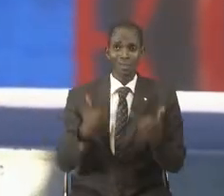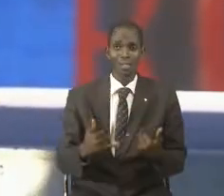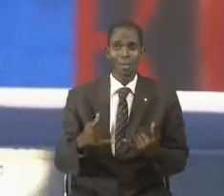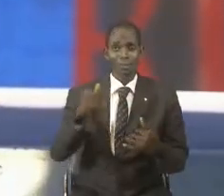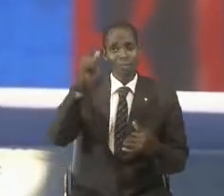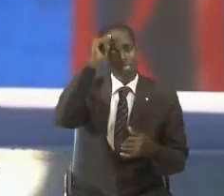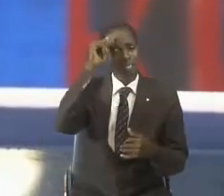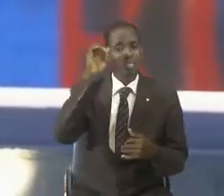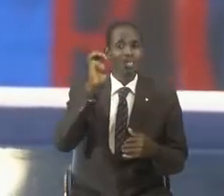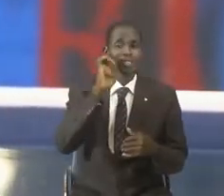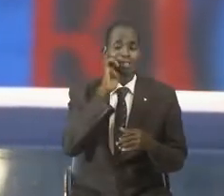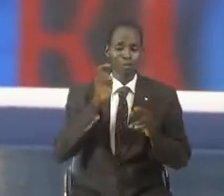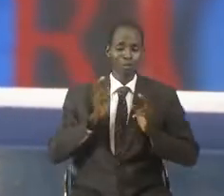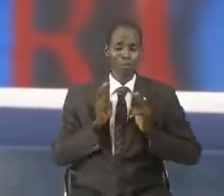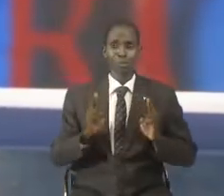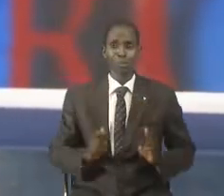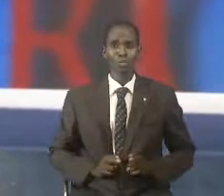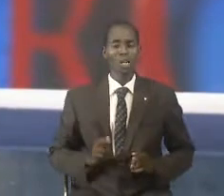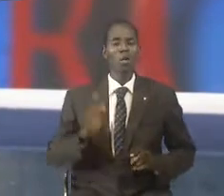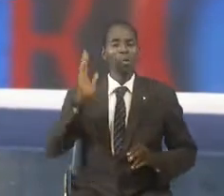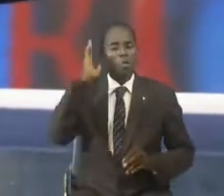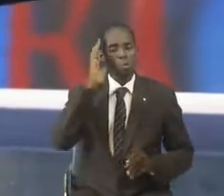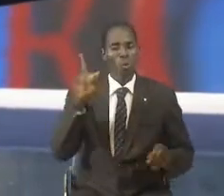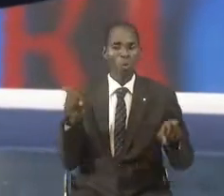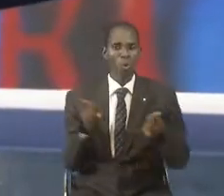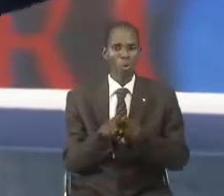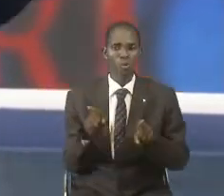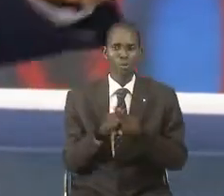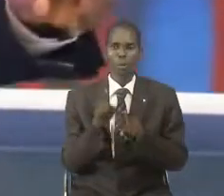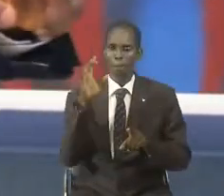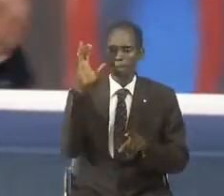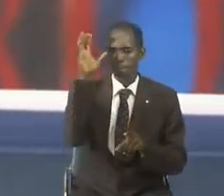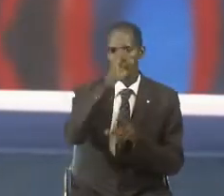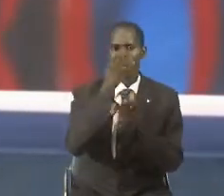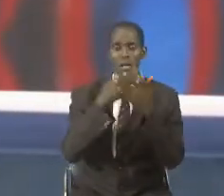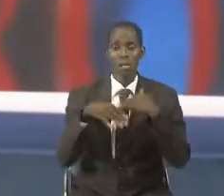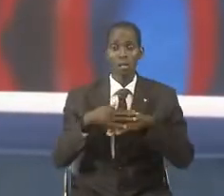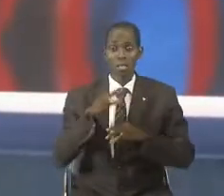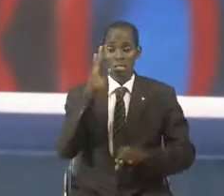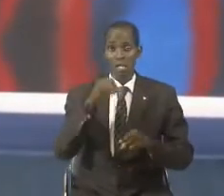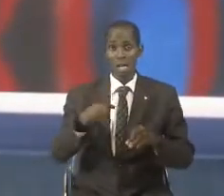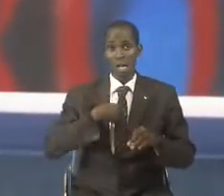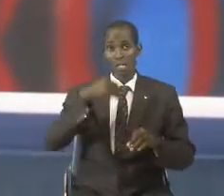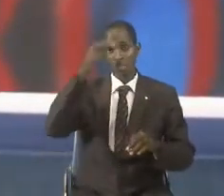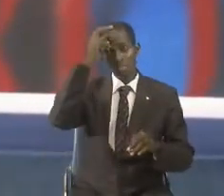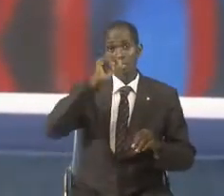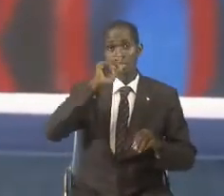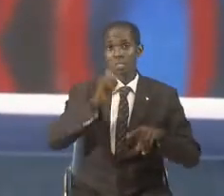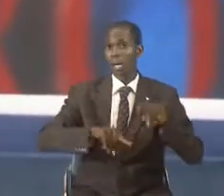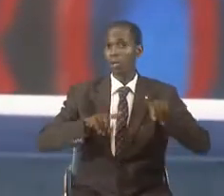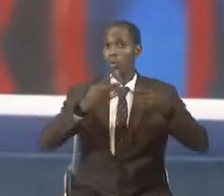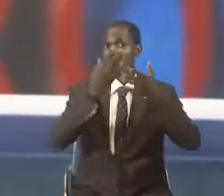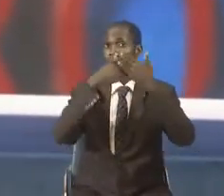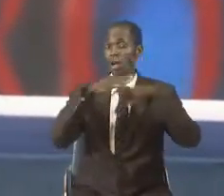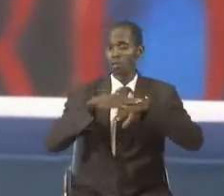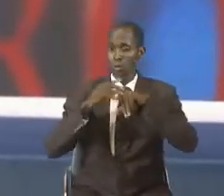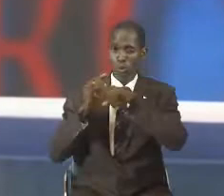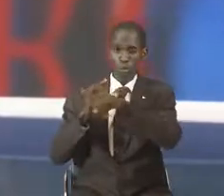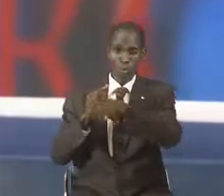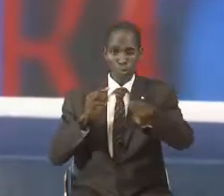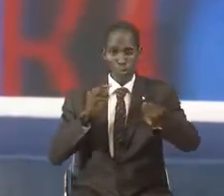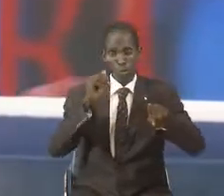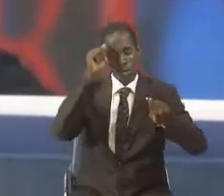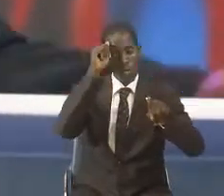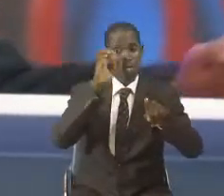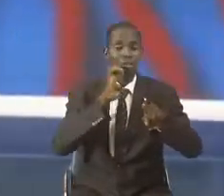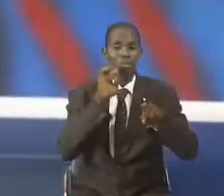heaven. Adam and Eve and all the people that God has created, they will also miss heaven. If I don't go